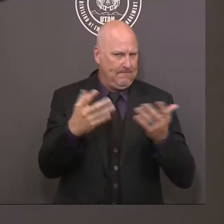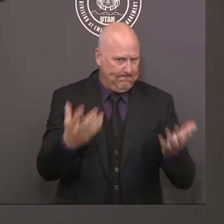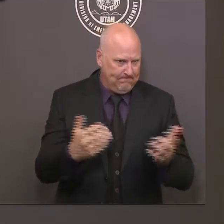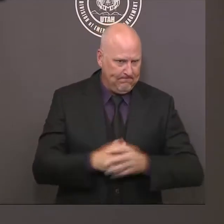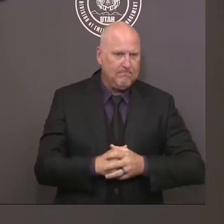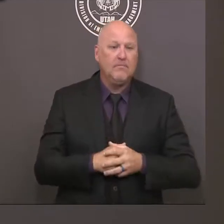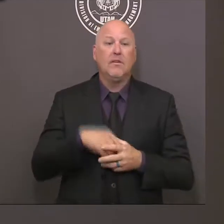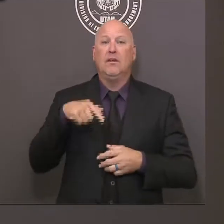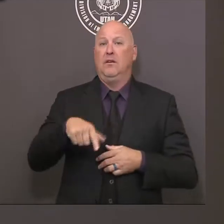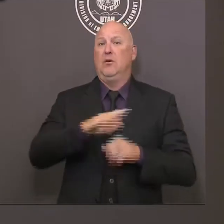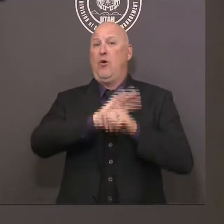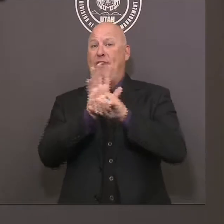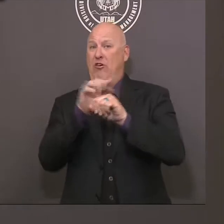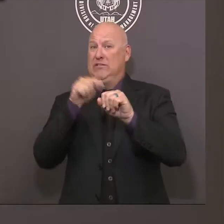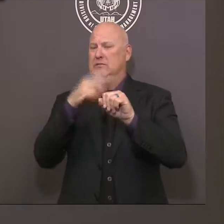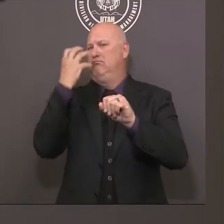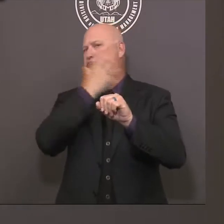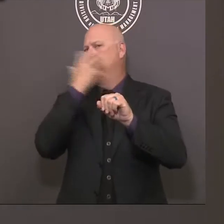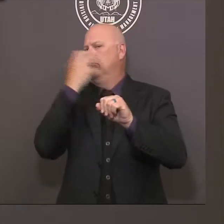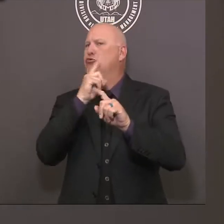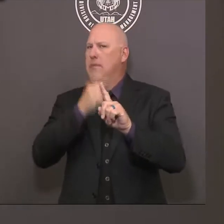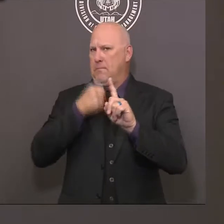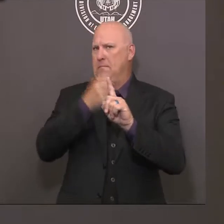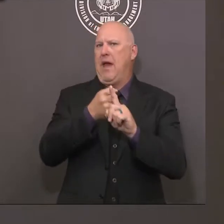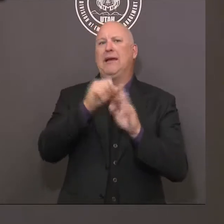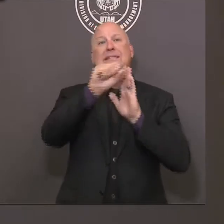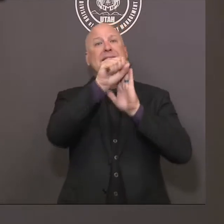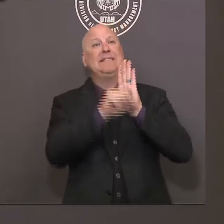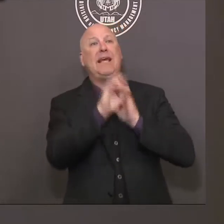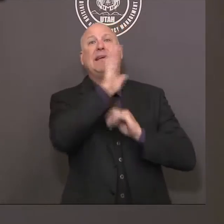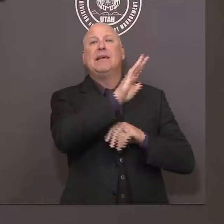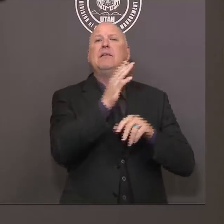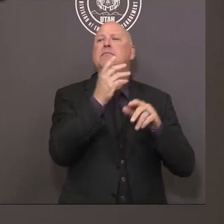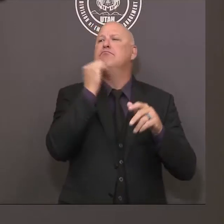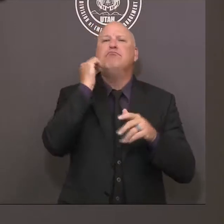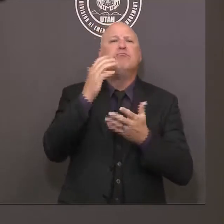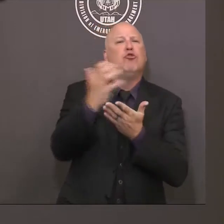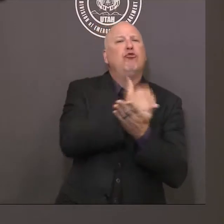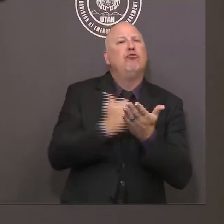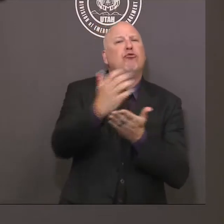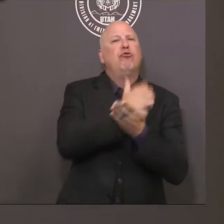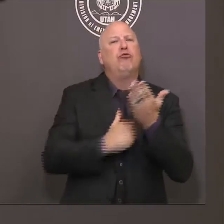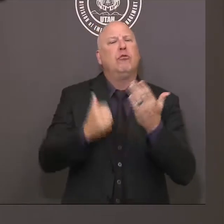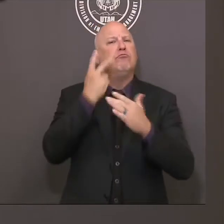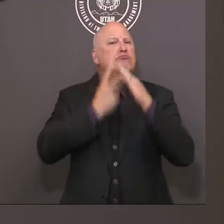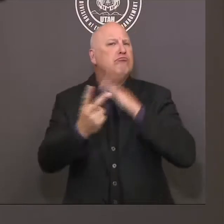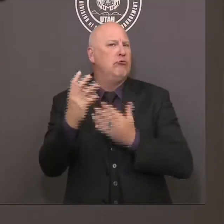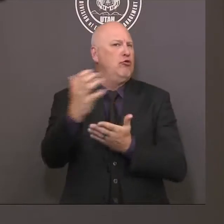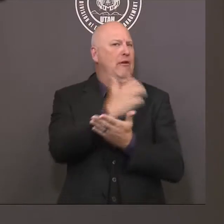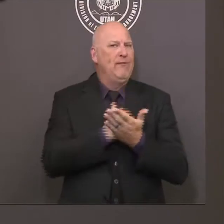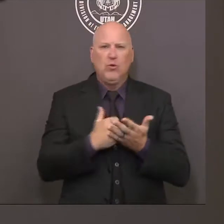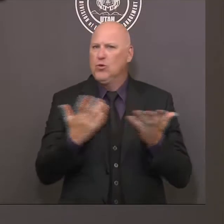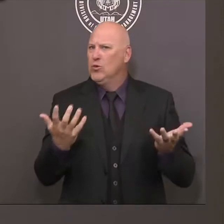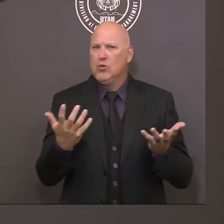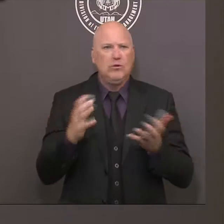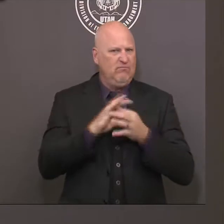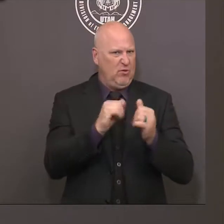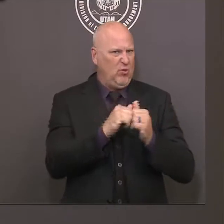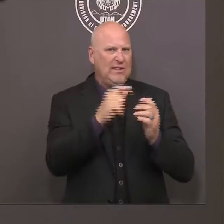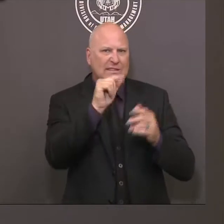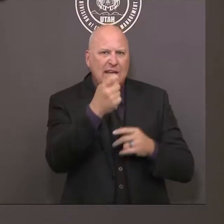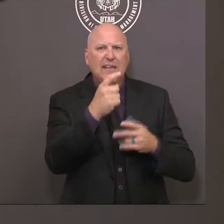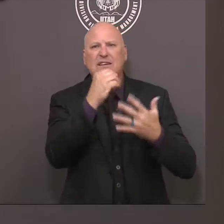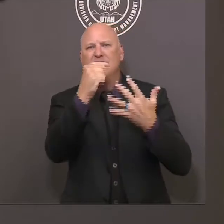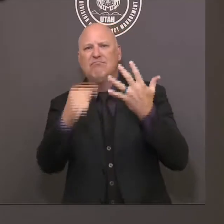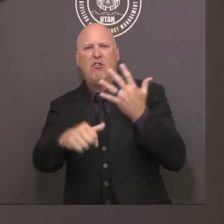anybody. What I appreciate is here in Utah, how we work in a collaborative way with the legislature